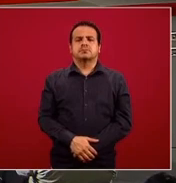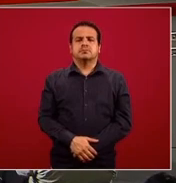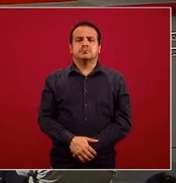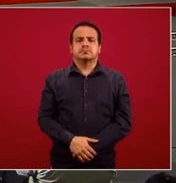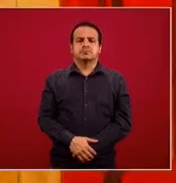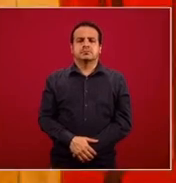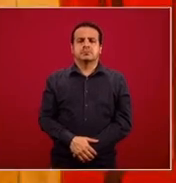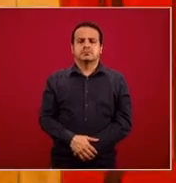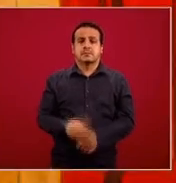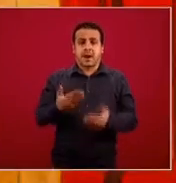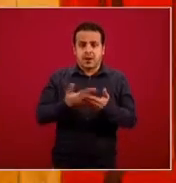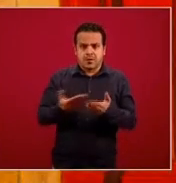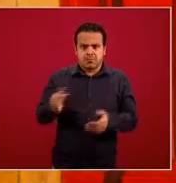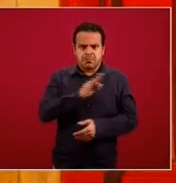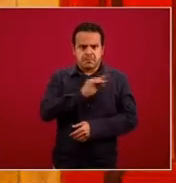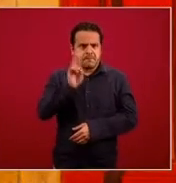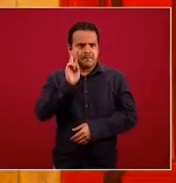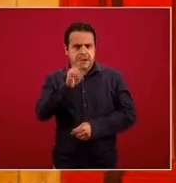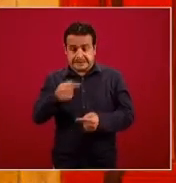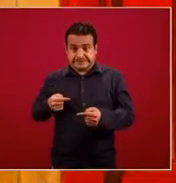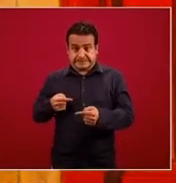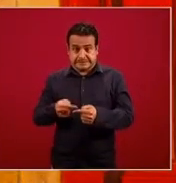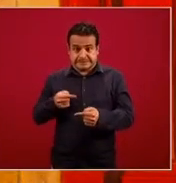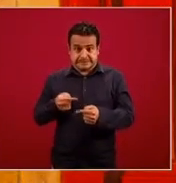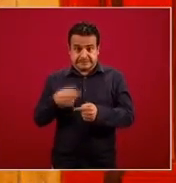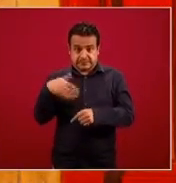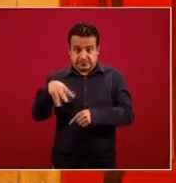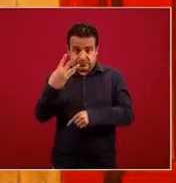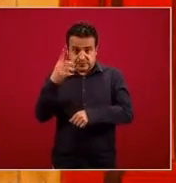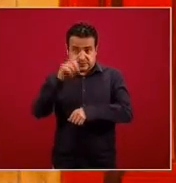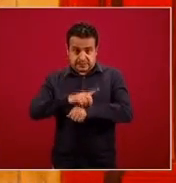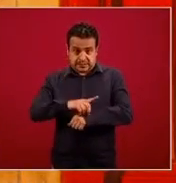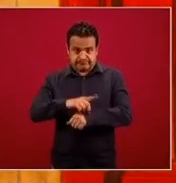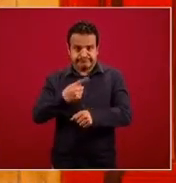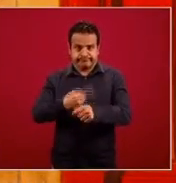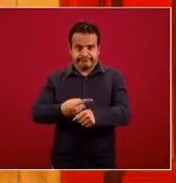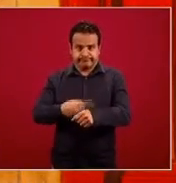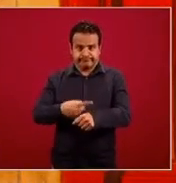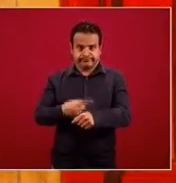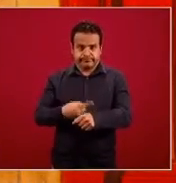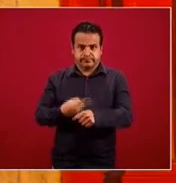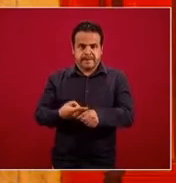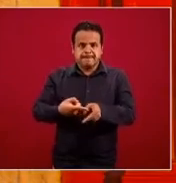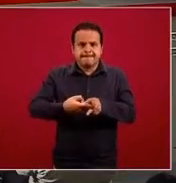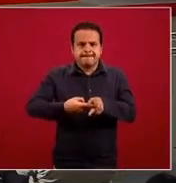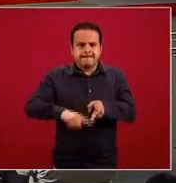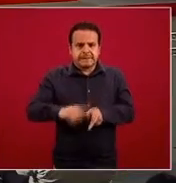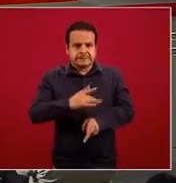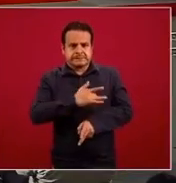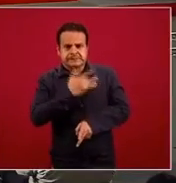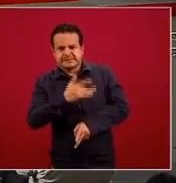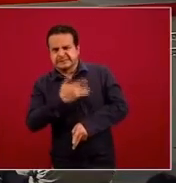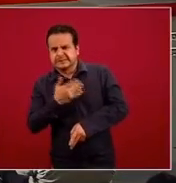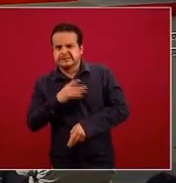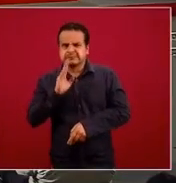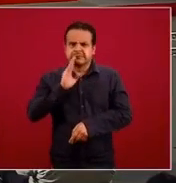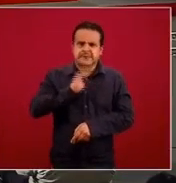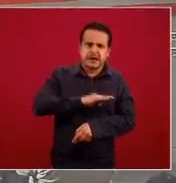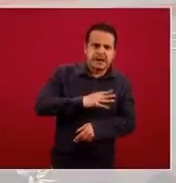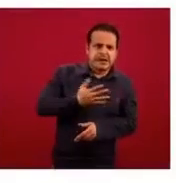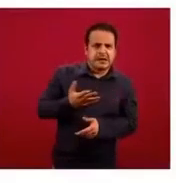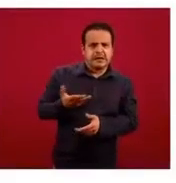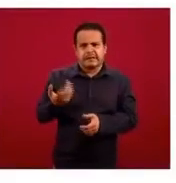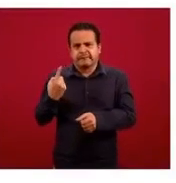cases per 100,000 inhabitants on average in Mexico. Here we have